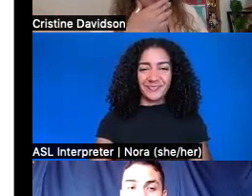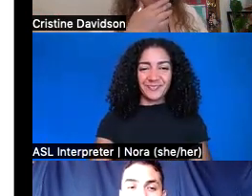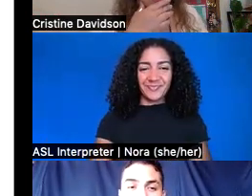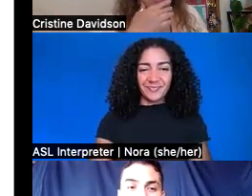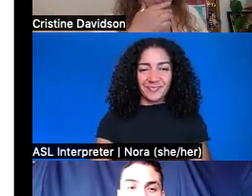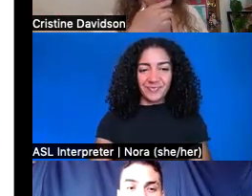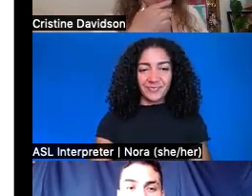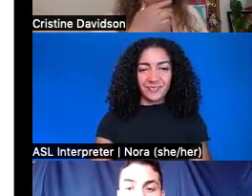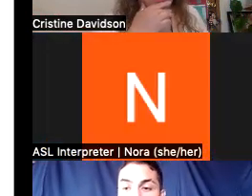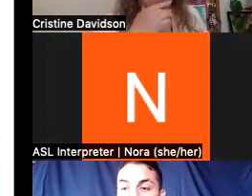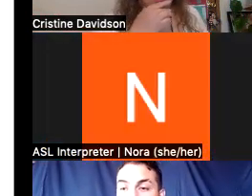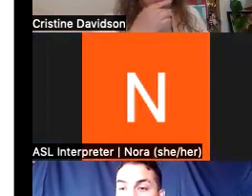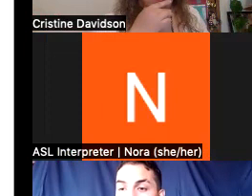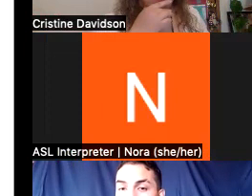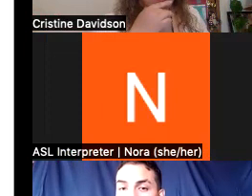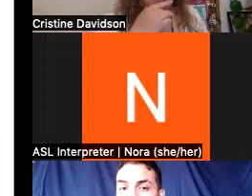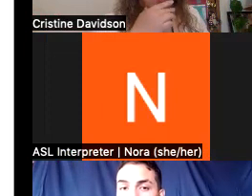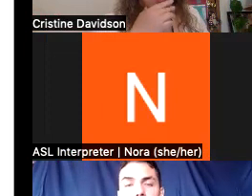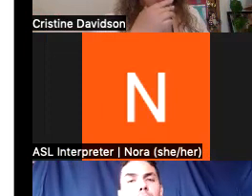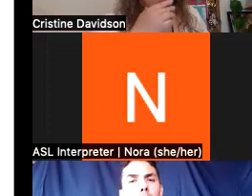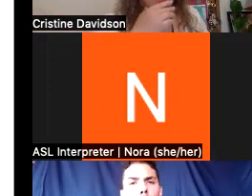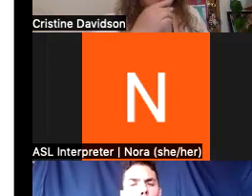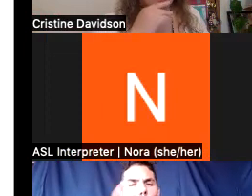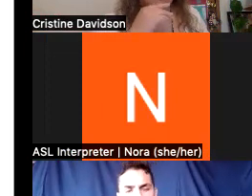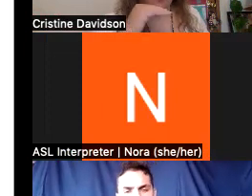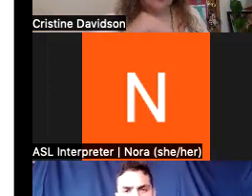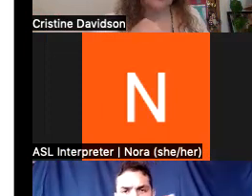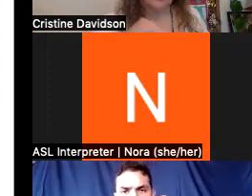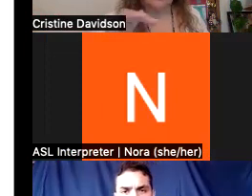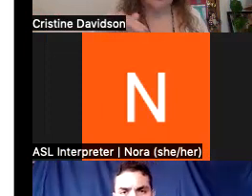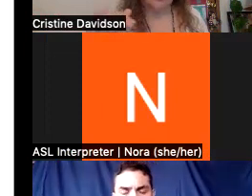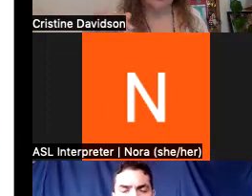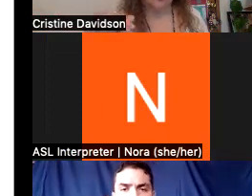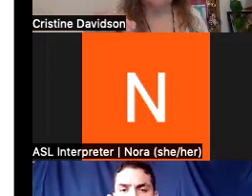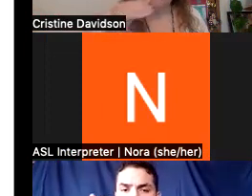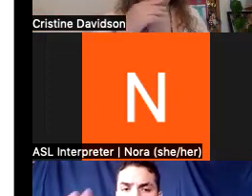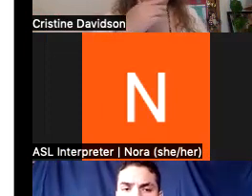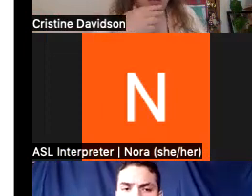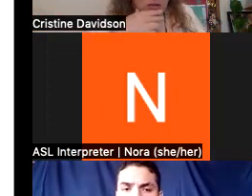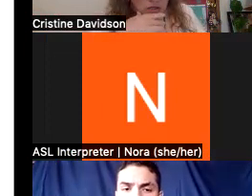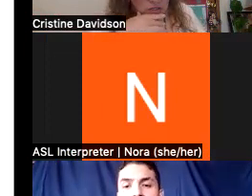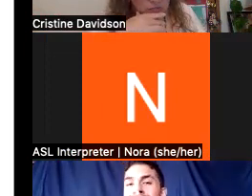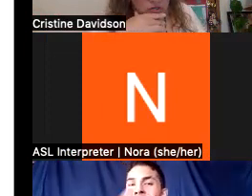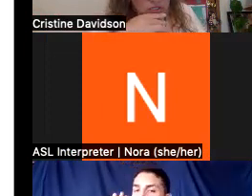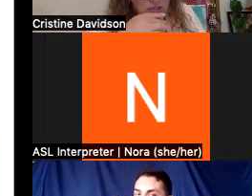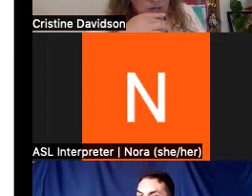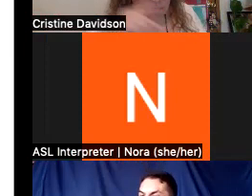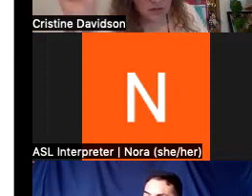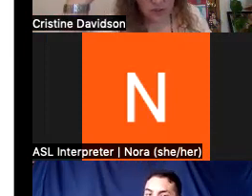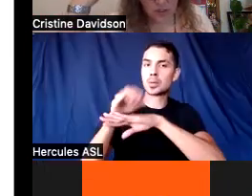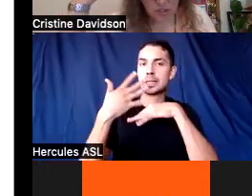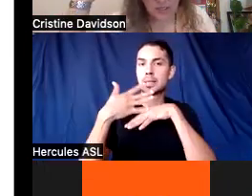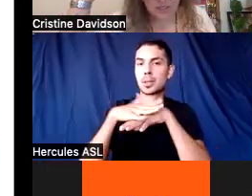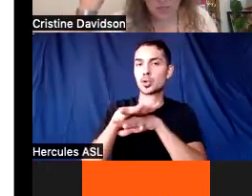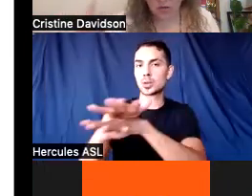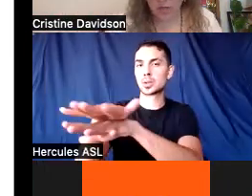And I also want to add too that so much of it is the forced assimilation. There's a person in